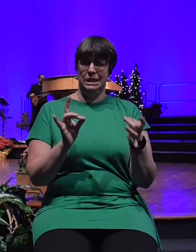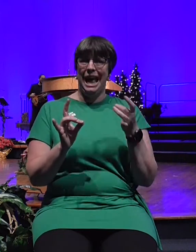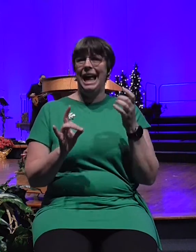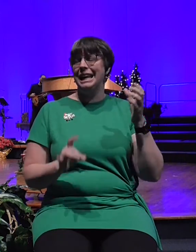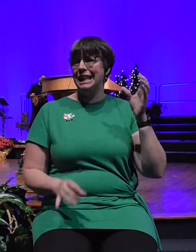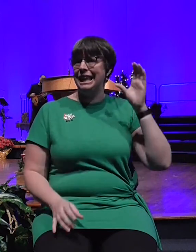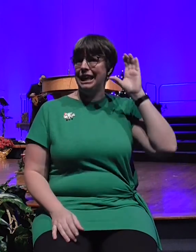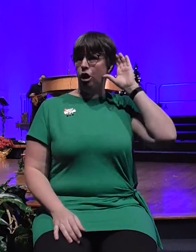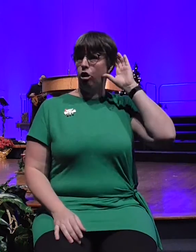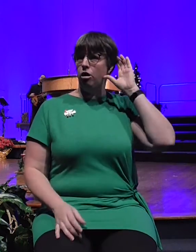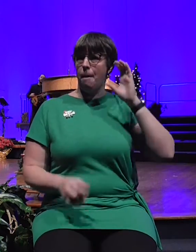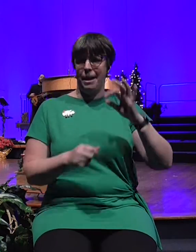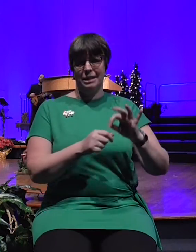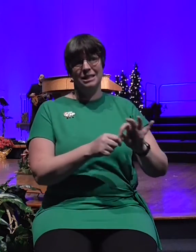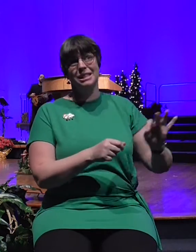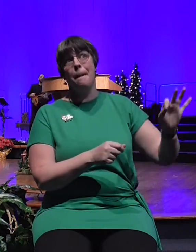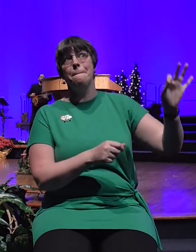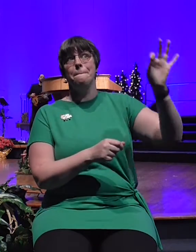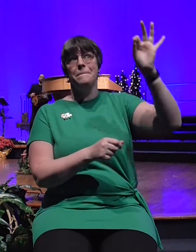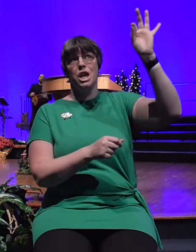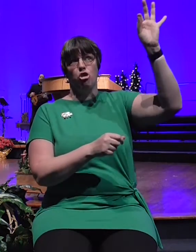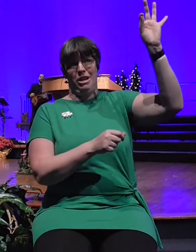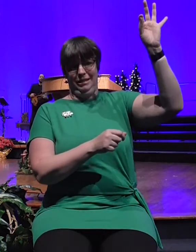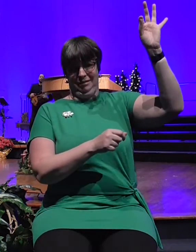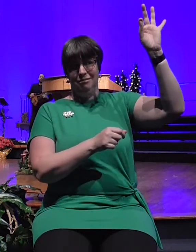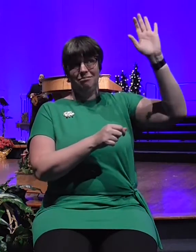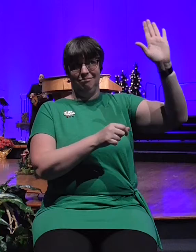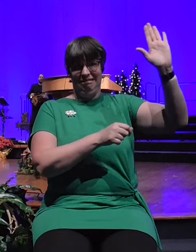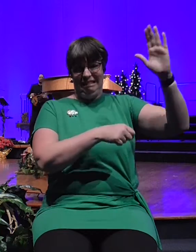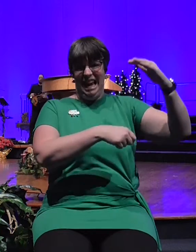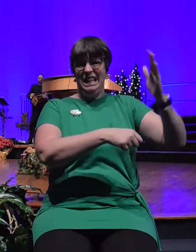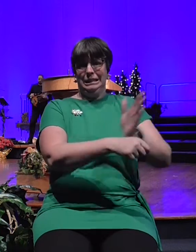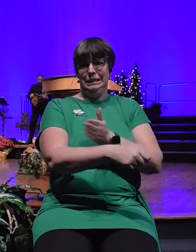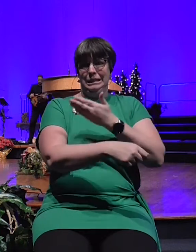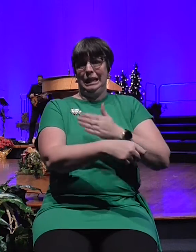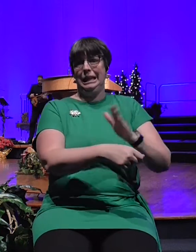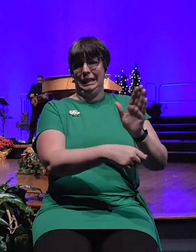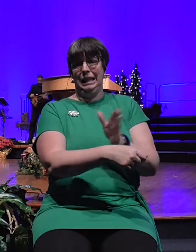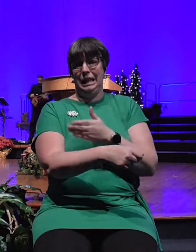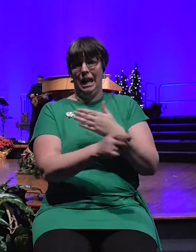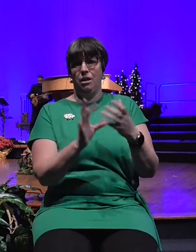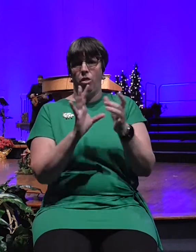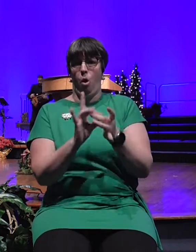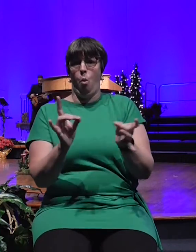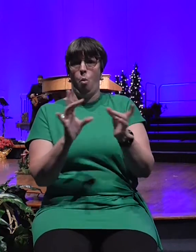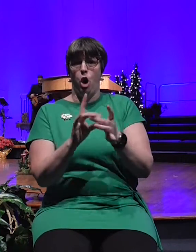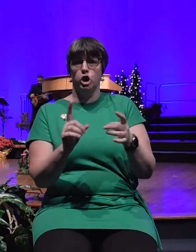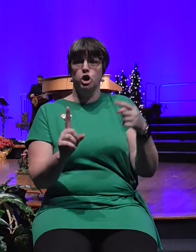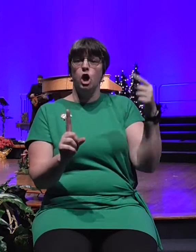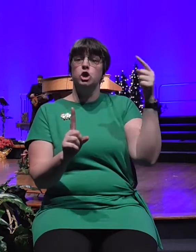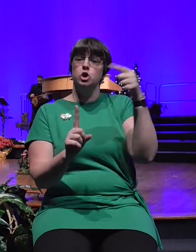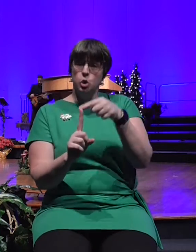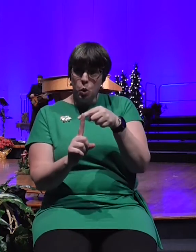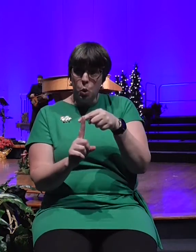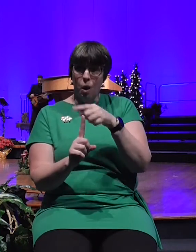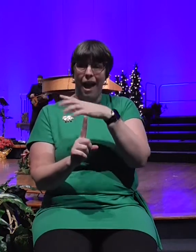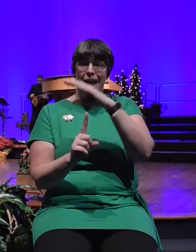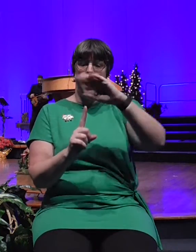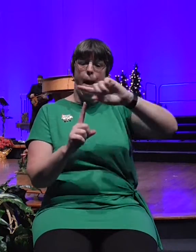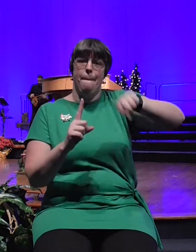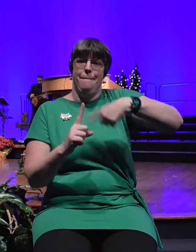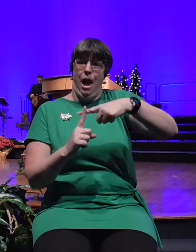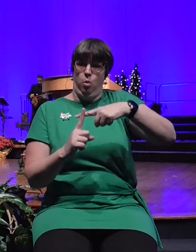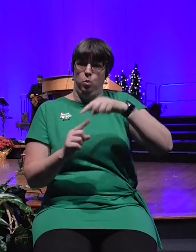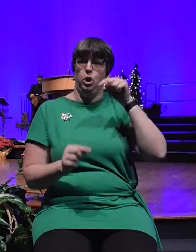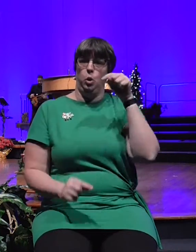Hear them as Spirit singing these words to you and about you, and you'll discover it in a